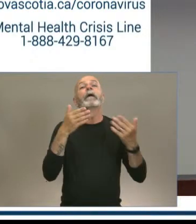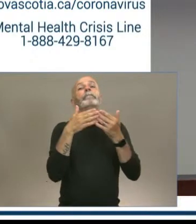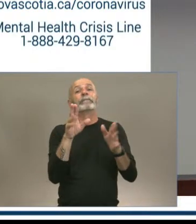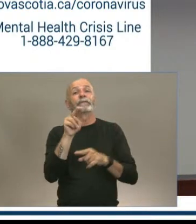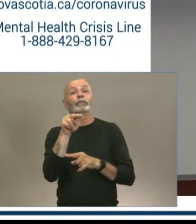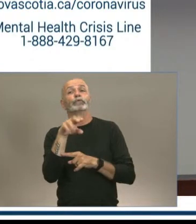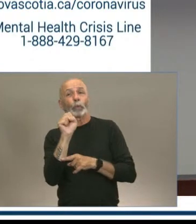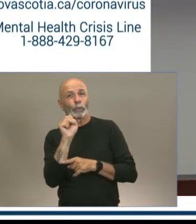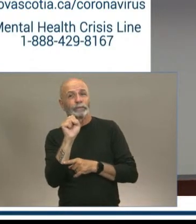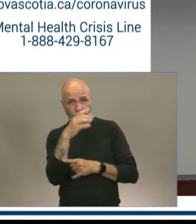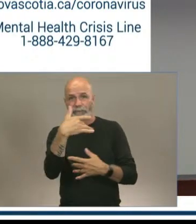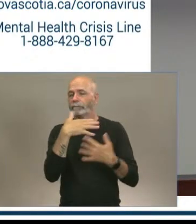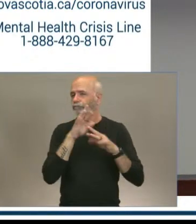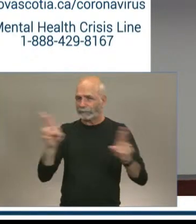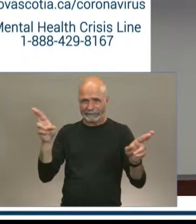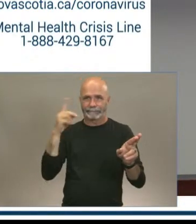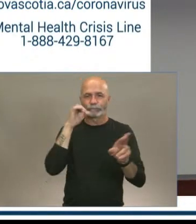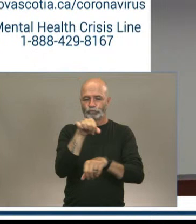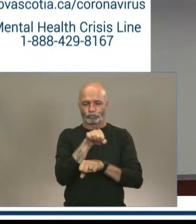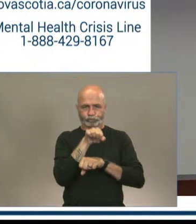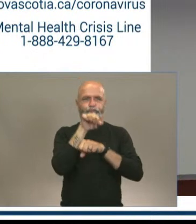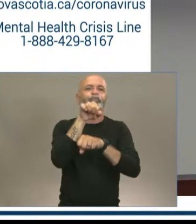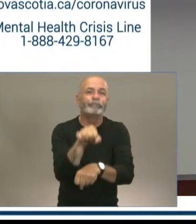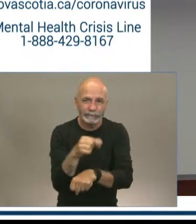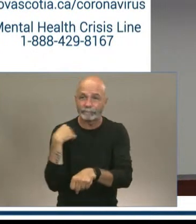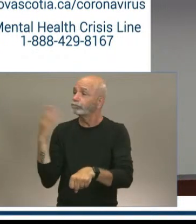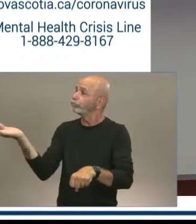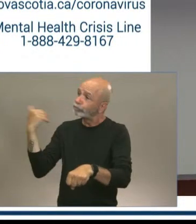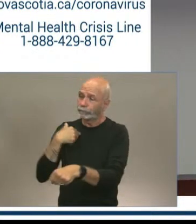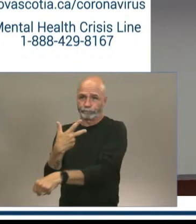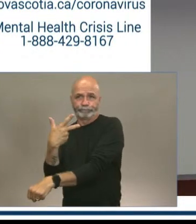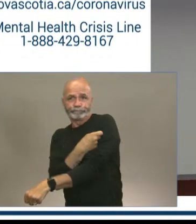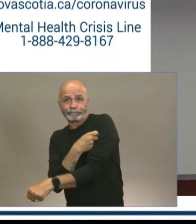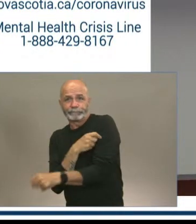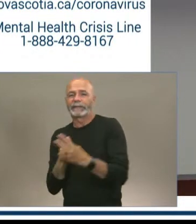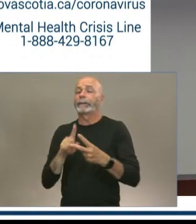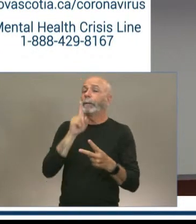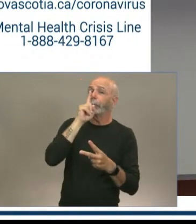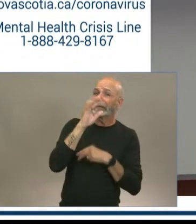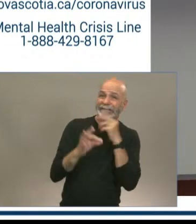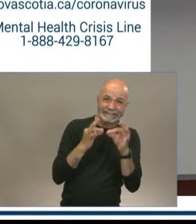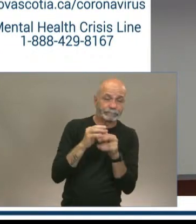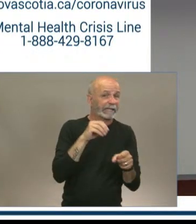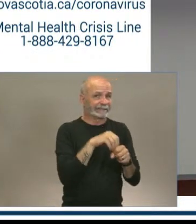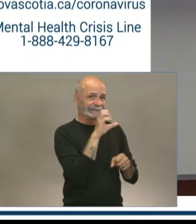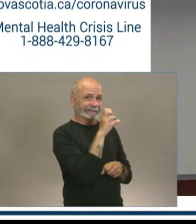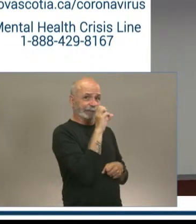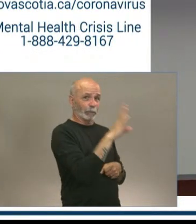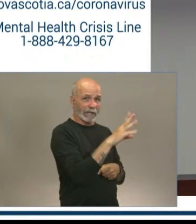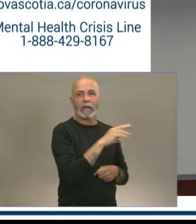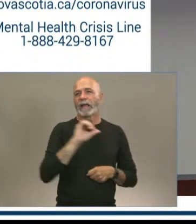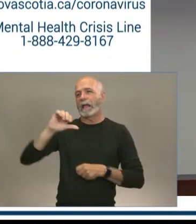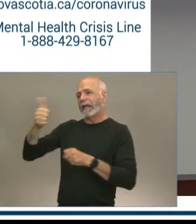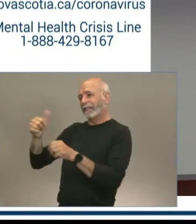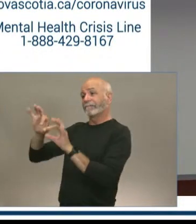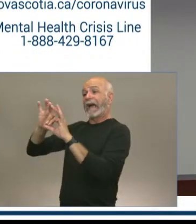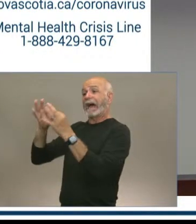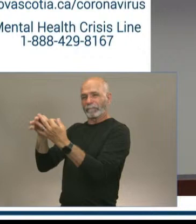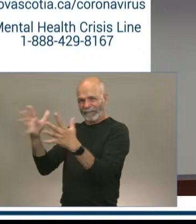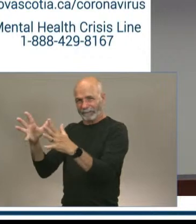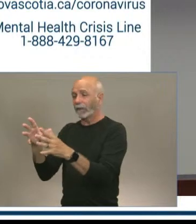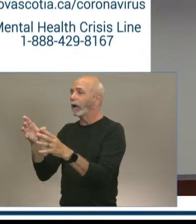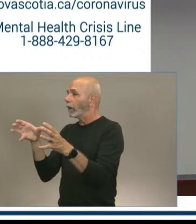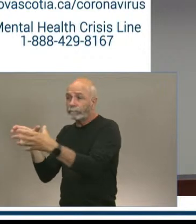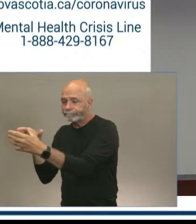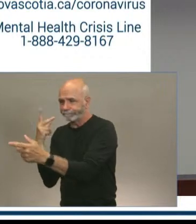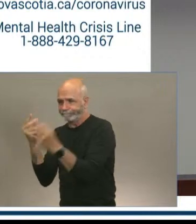and vaccination for both these clusters as needed. And these types of clusters are likely to be our ongoing pattern over the next